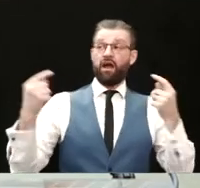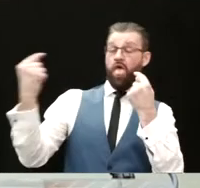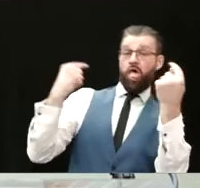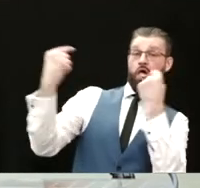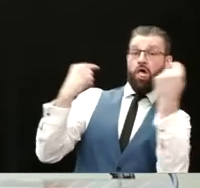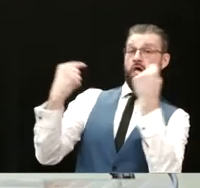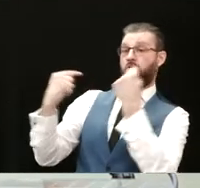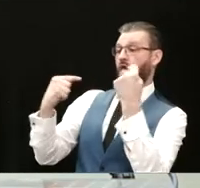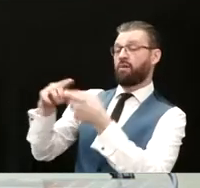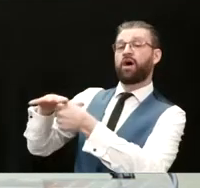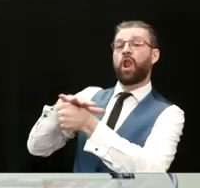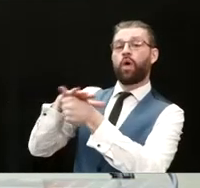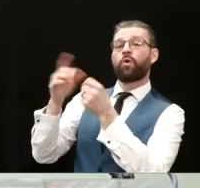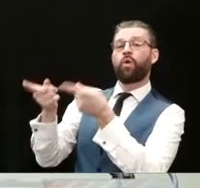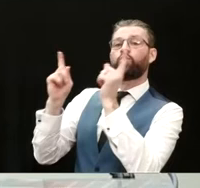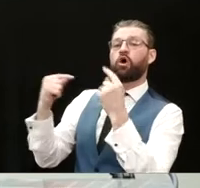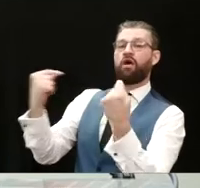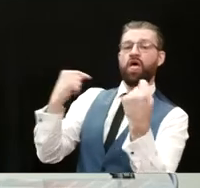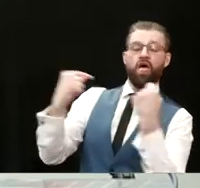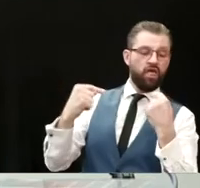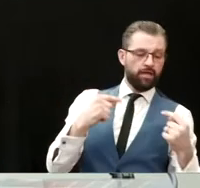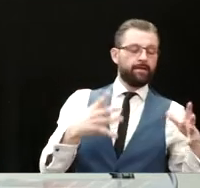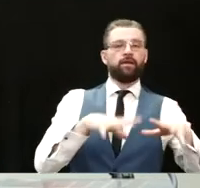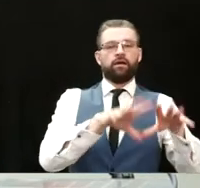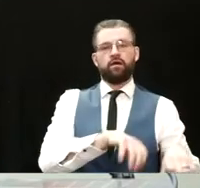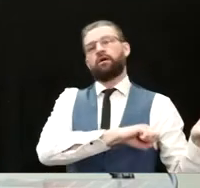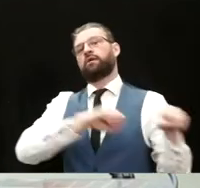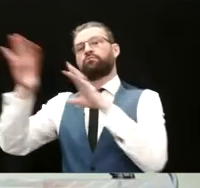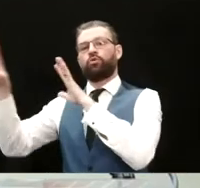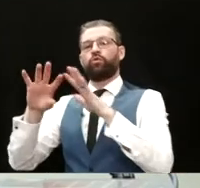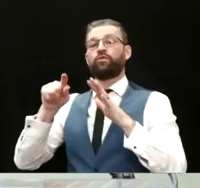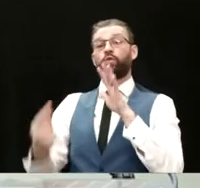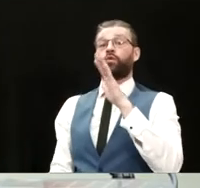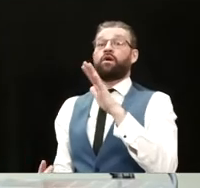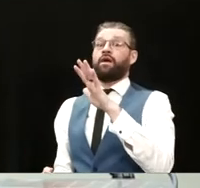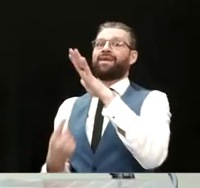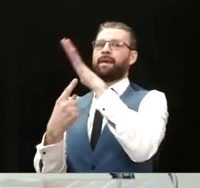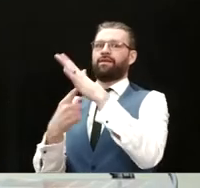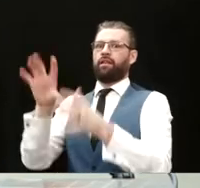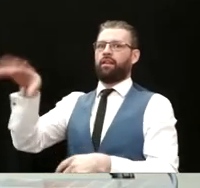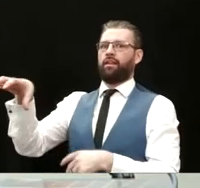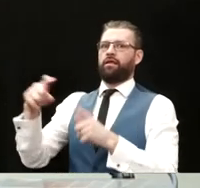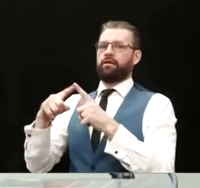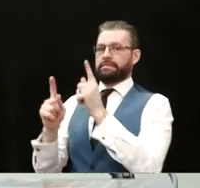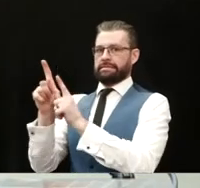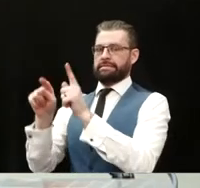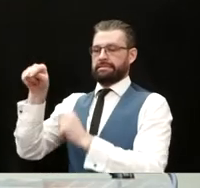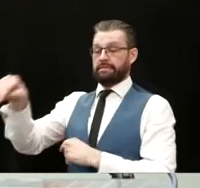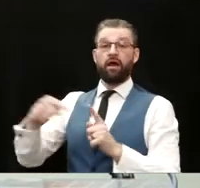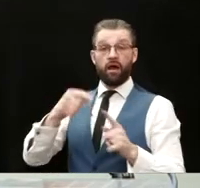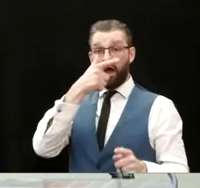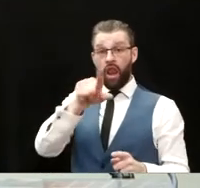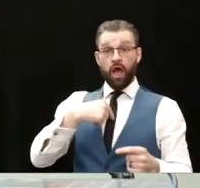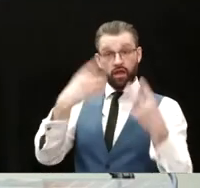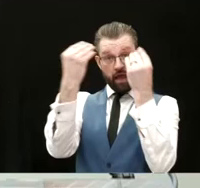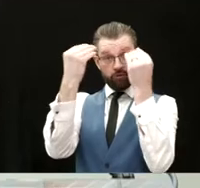and targeted by local authorities again and have to move to the Rwandan capital, Kigali. I was fortunate I had